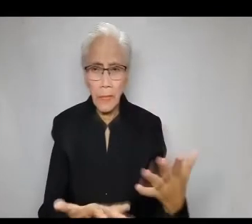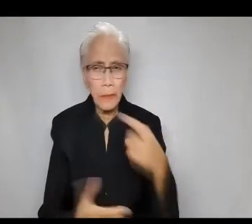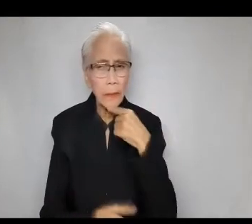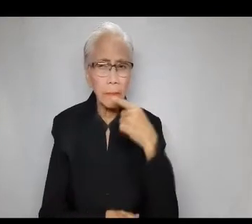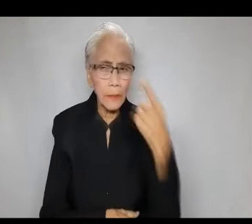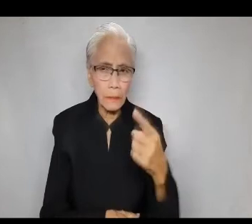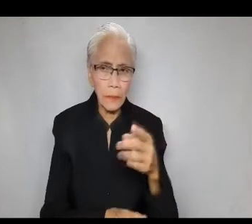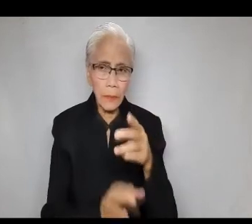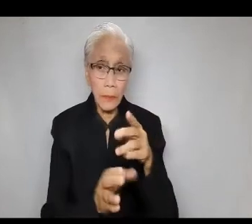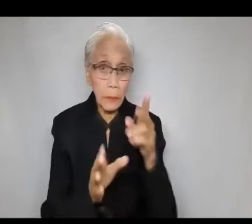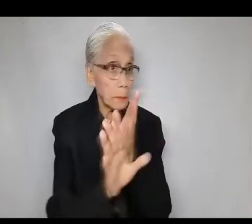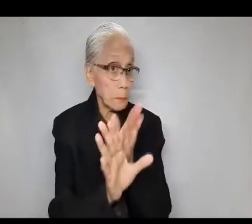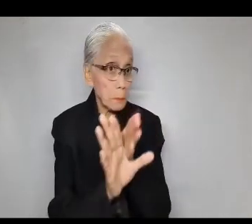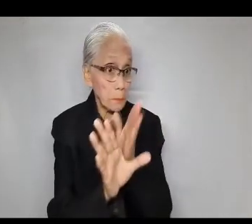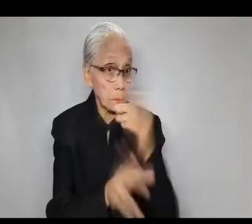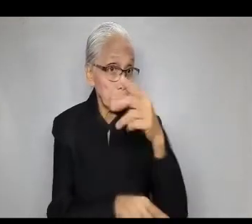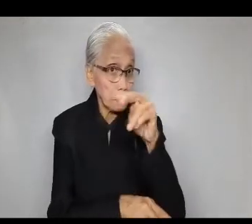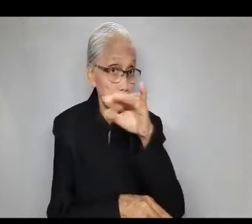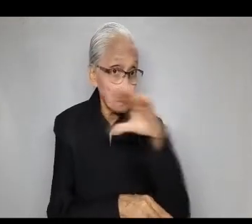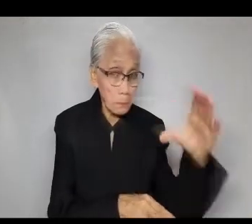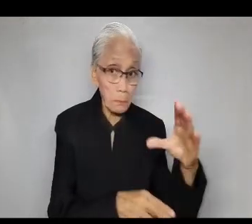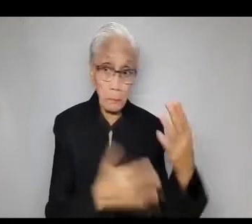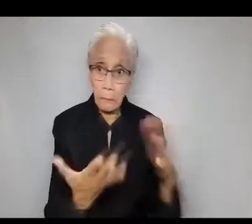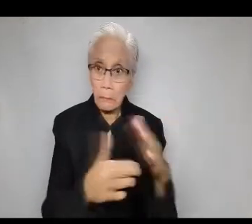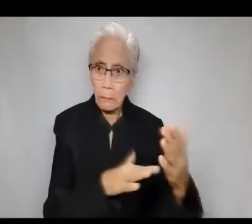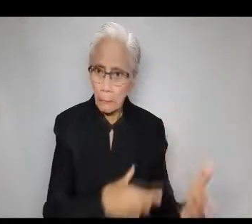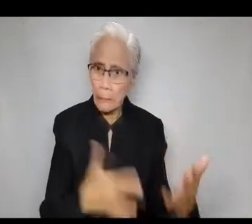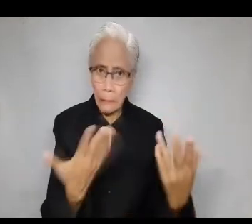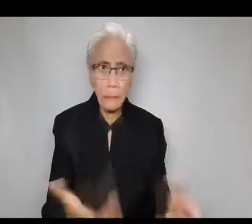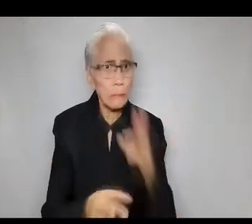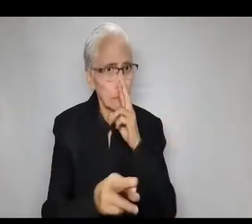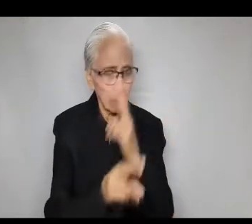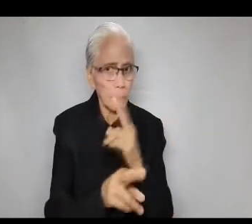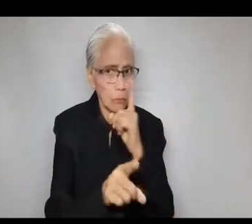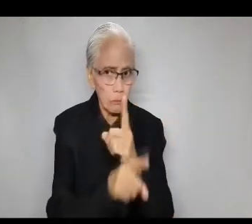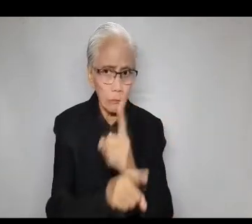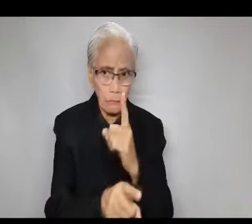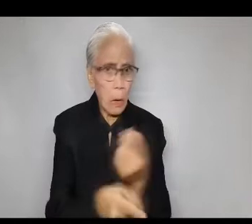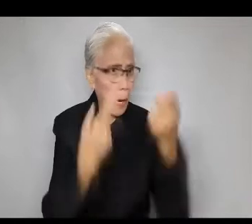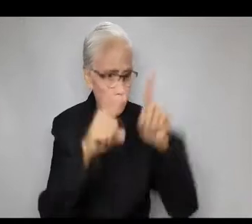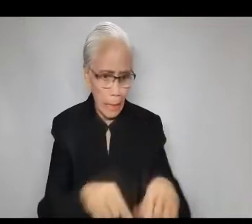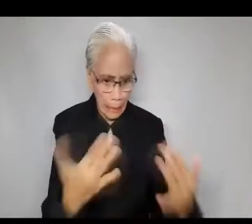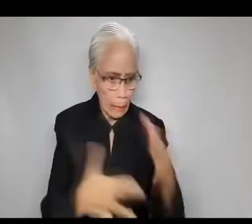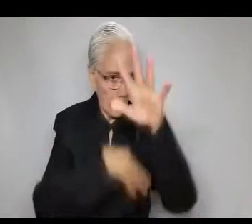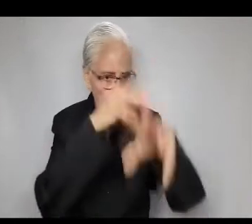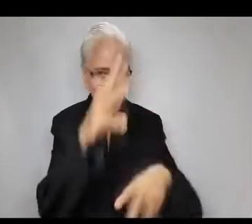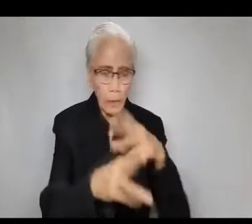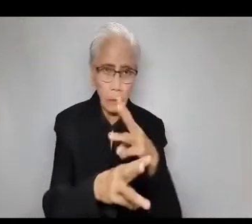Portsmouth, psychogenic death is a very real thing. And it's happening right now, all over the